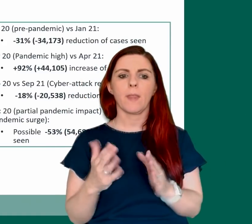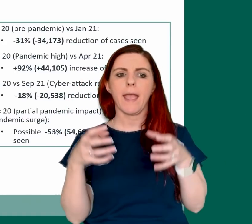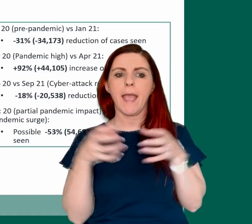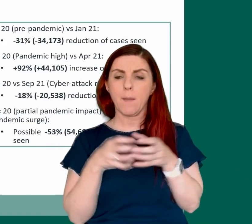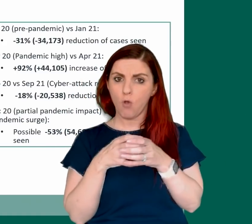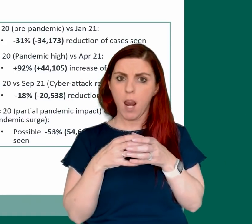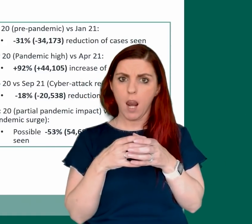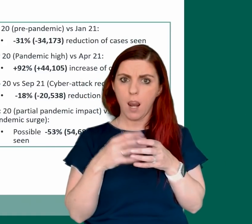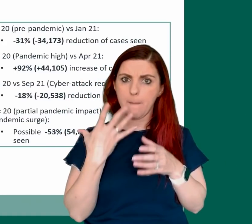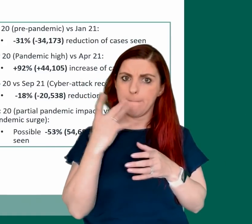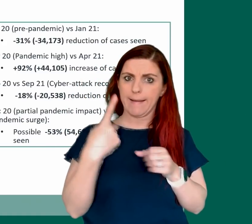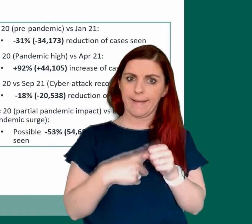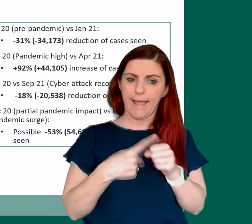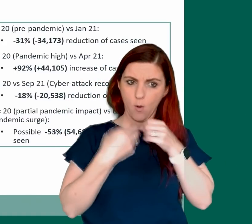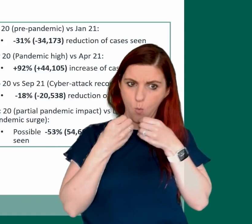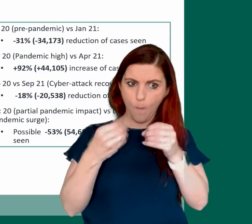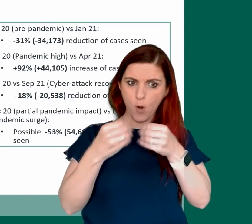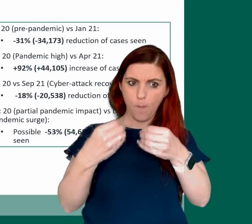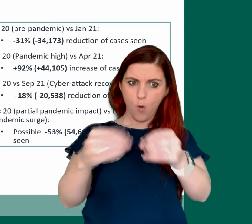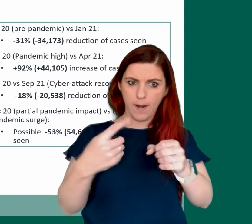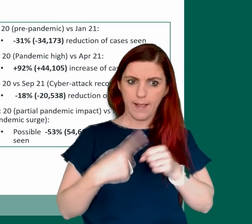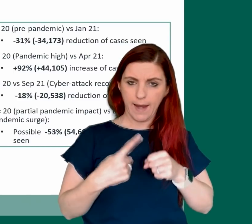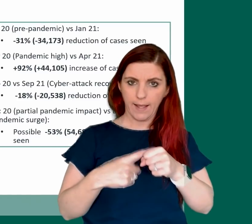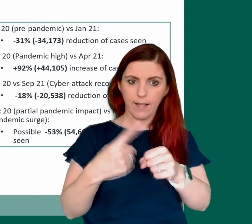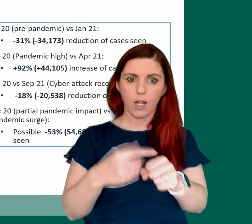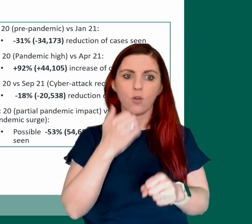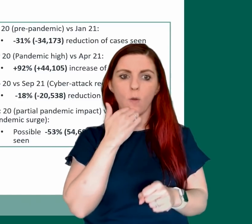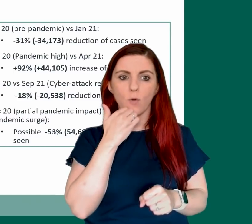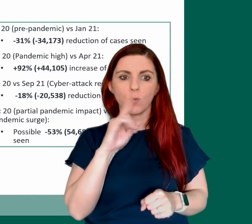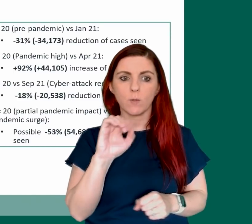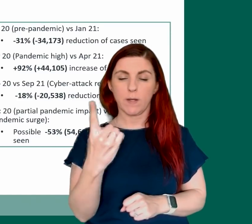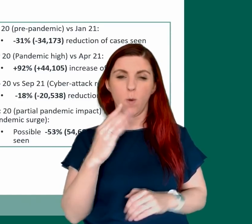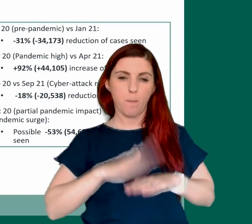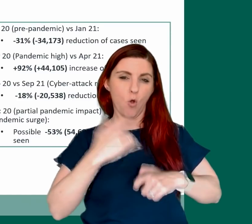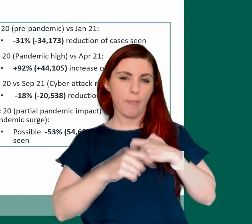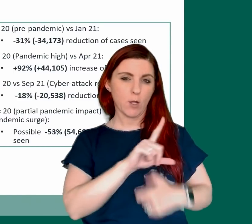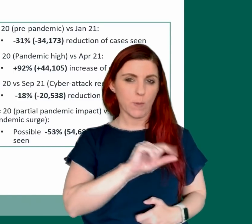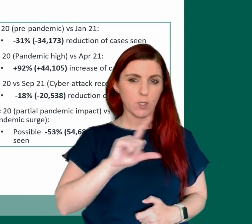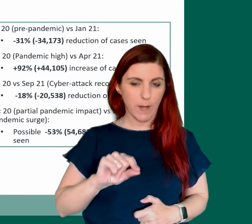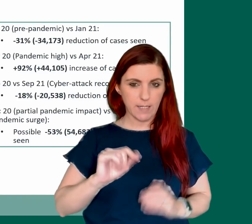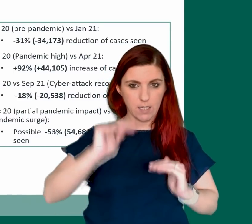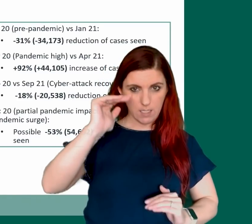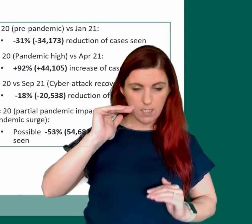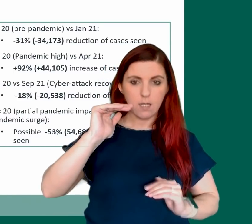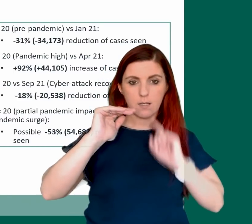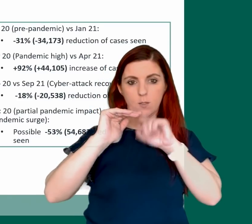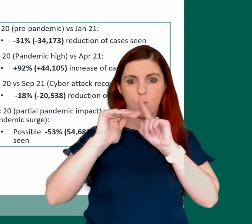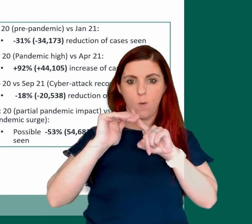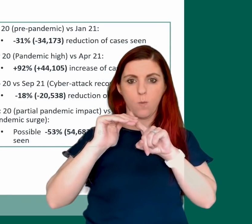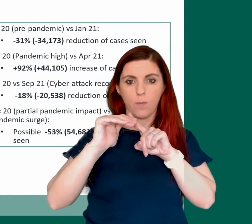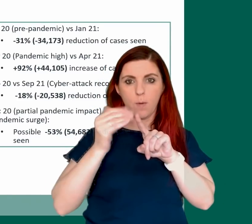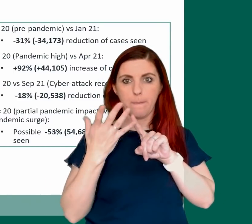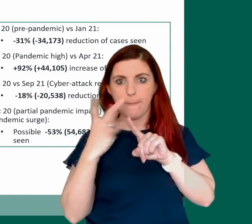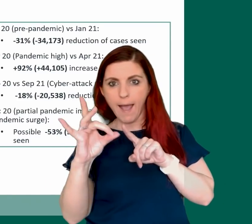restoring services, opening services back up, and our number in 21 exceeded the 2020 numbers. So we were back into service restoration,